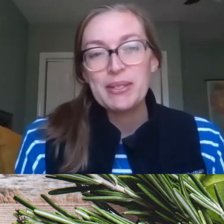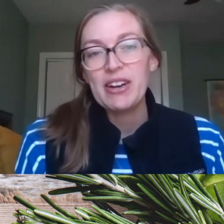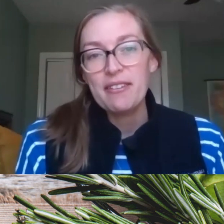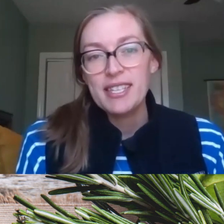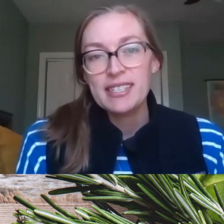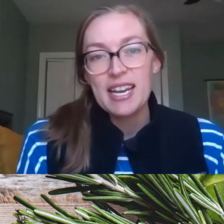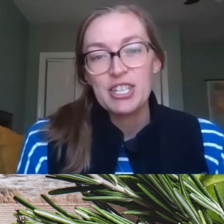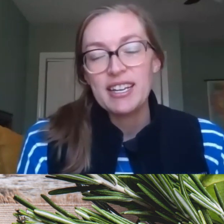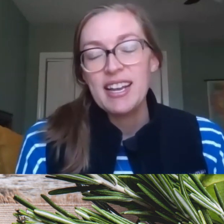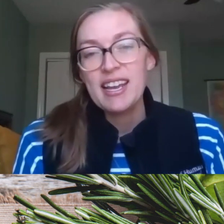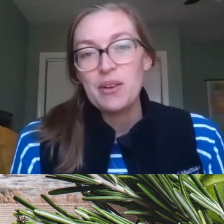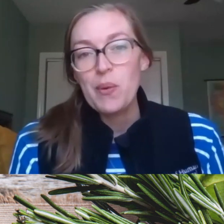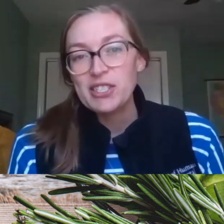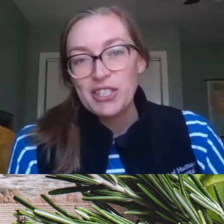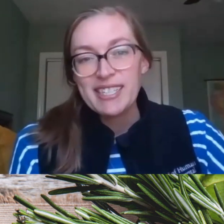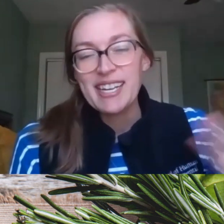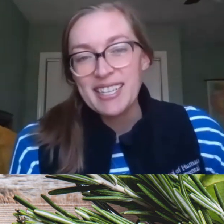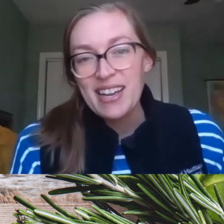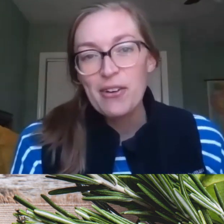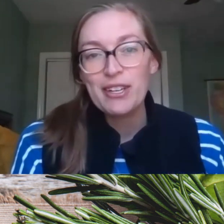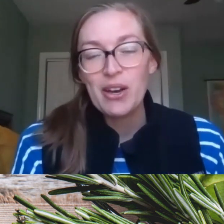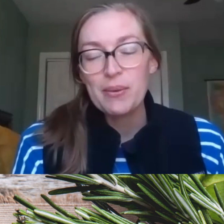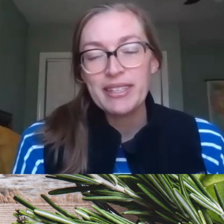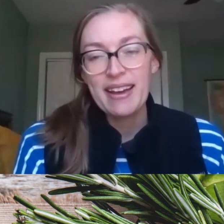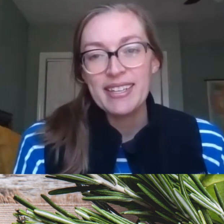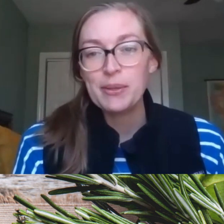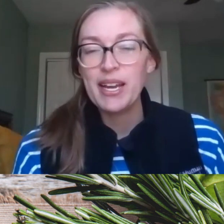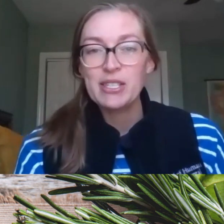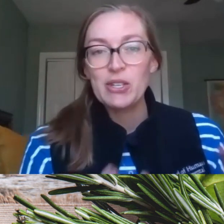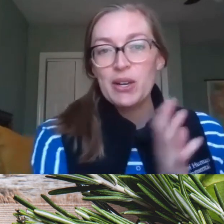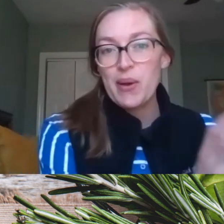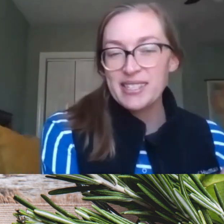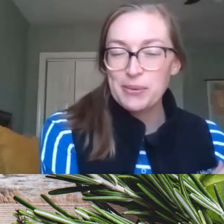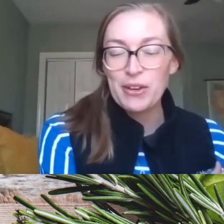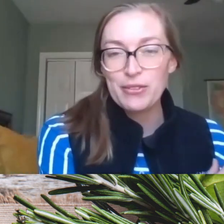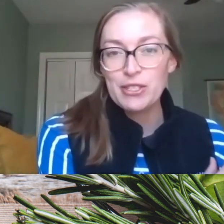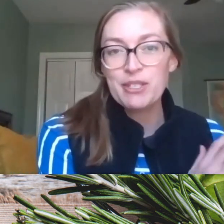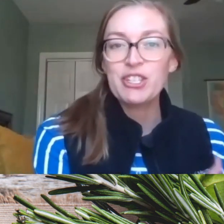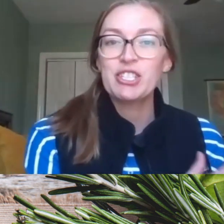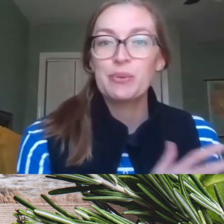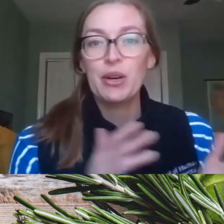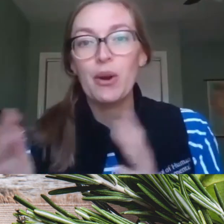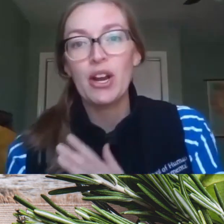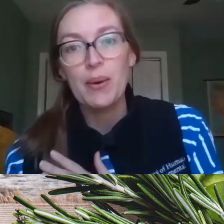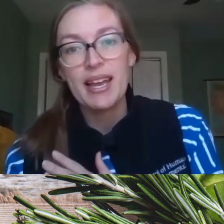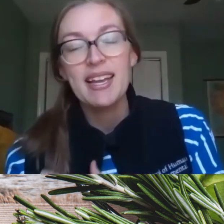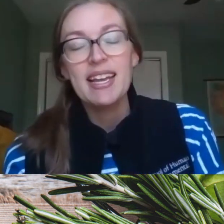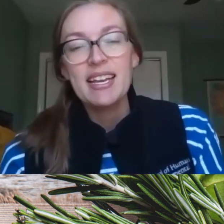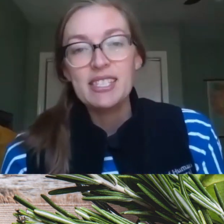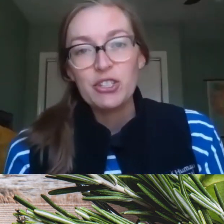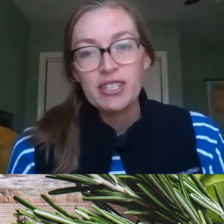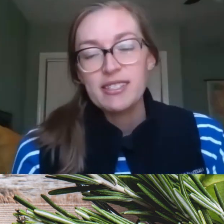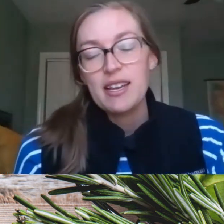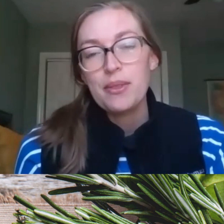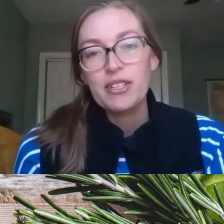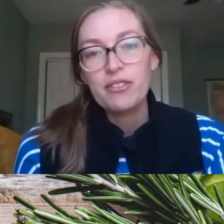Board, who is our FCS agent in Western Kentucky over in Caldwell County. So we're kind of starting west with our food demonstrations. We're going to work our way